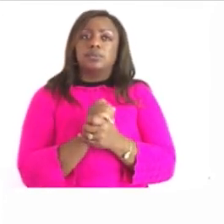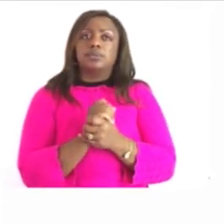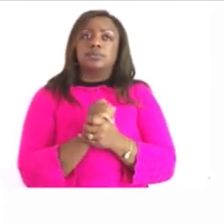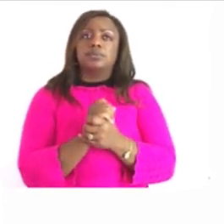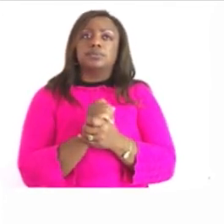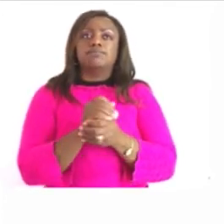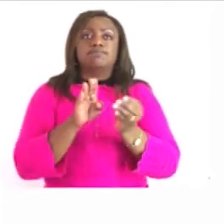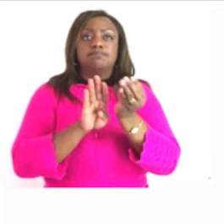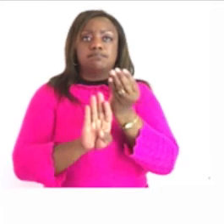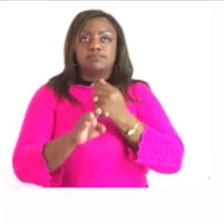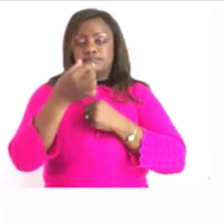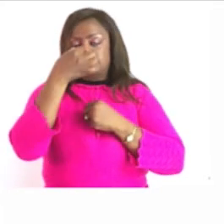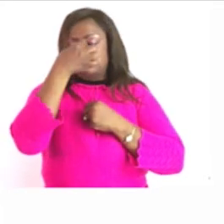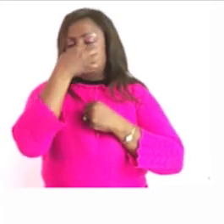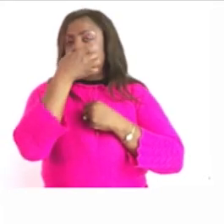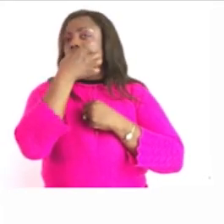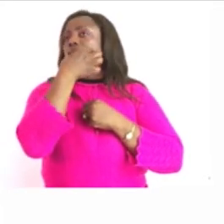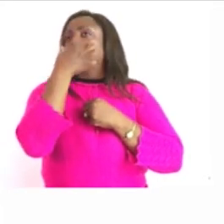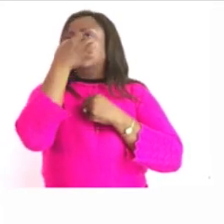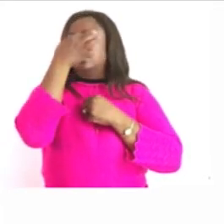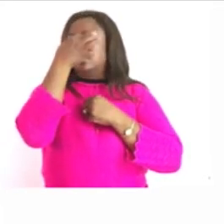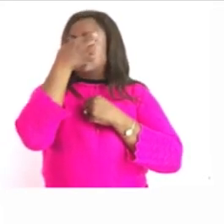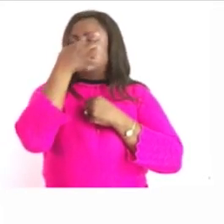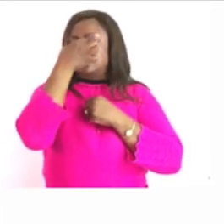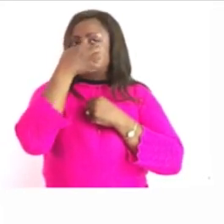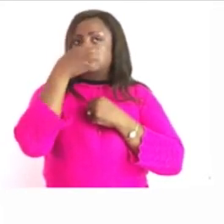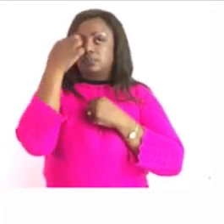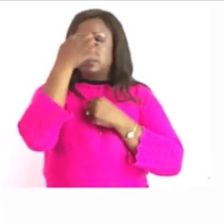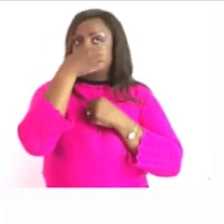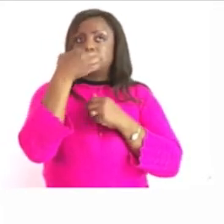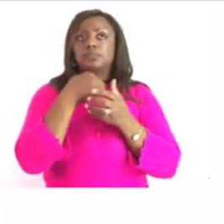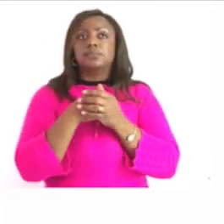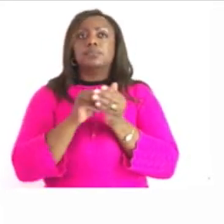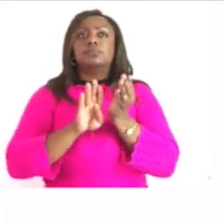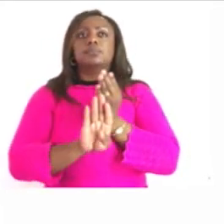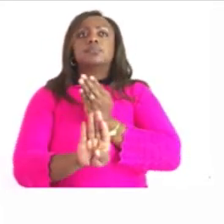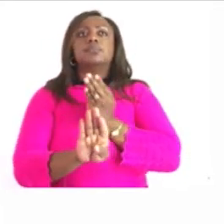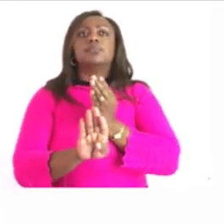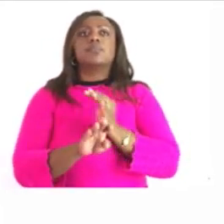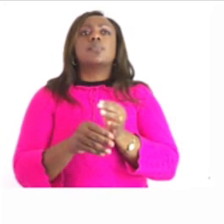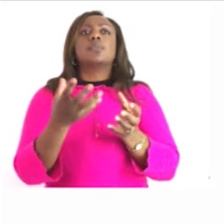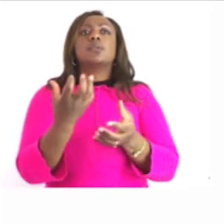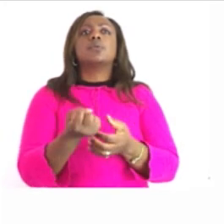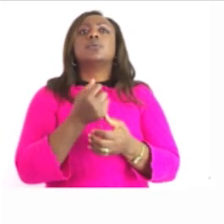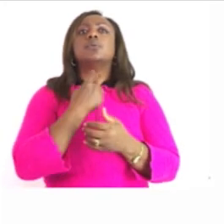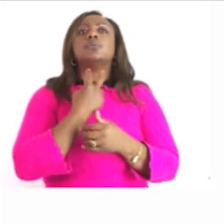just to let the air in, and then the dust remain. Then we have the voice